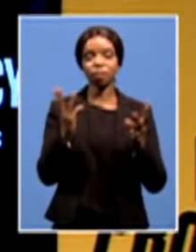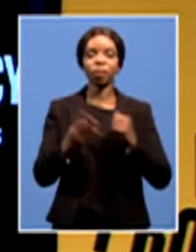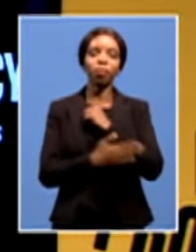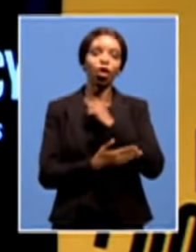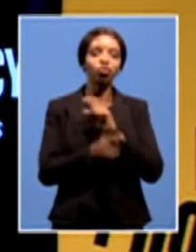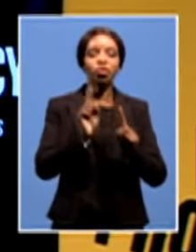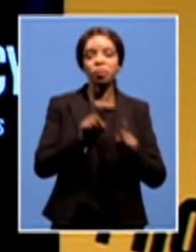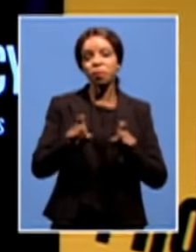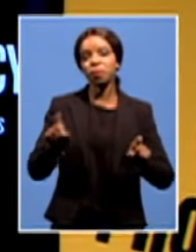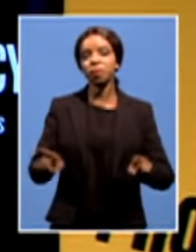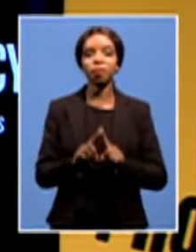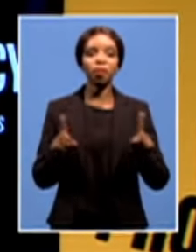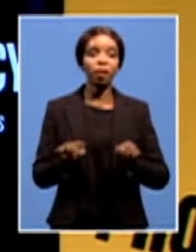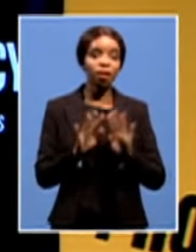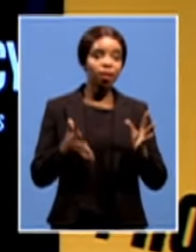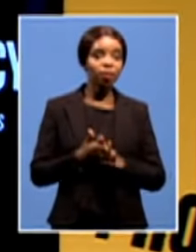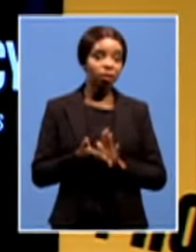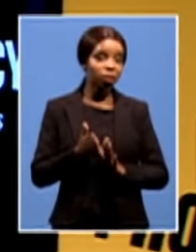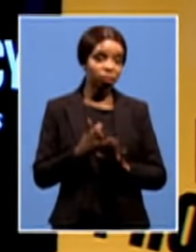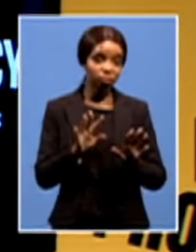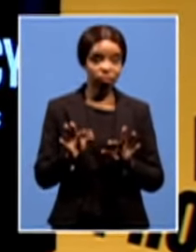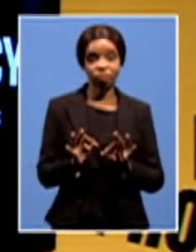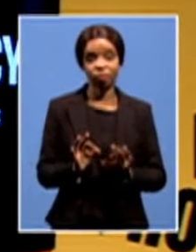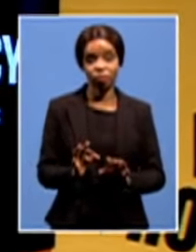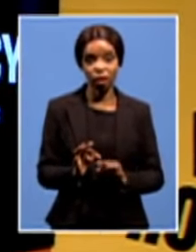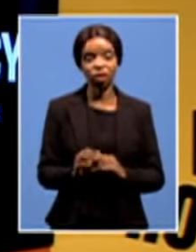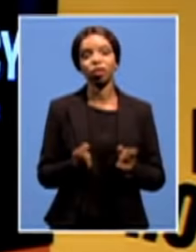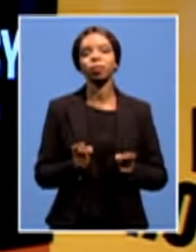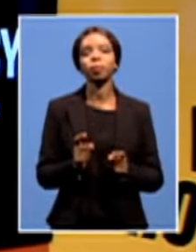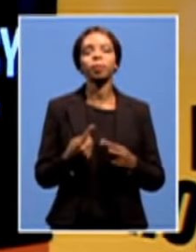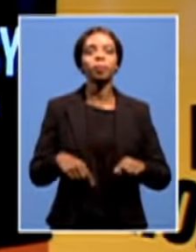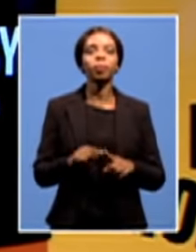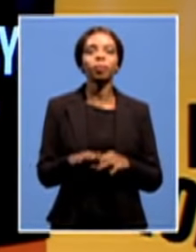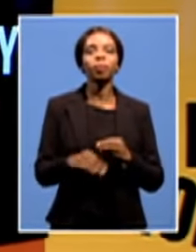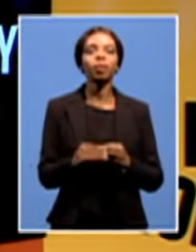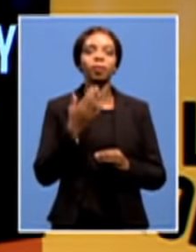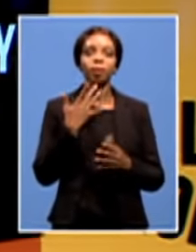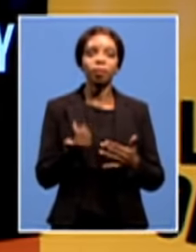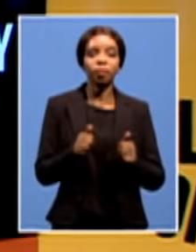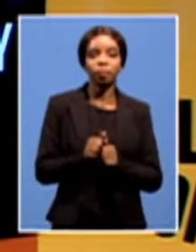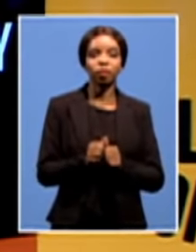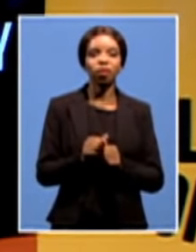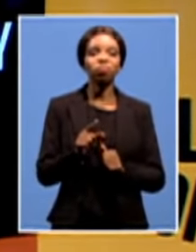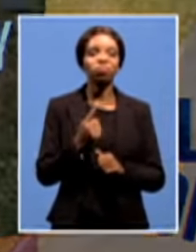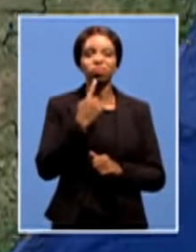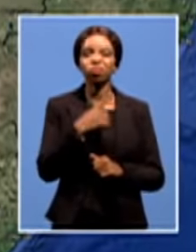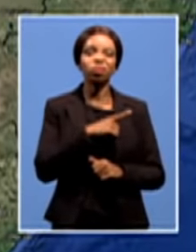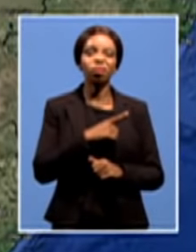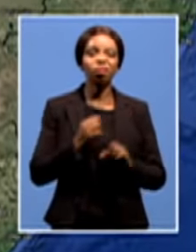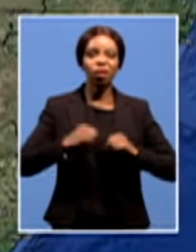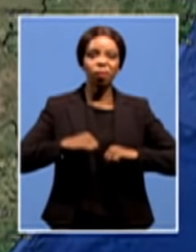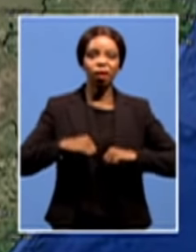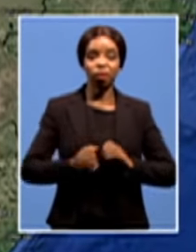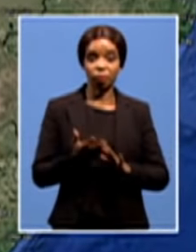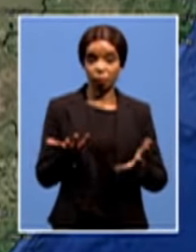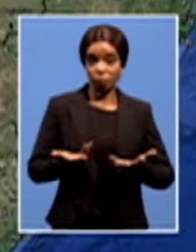is everything always roses? Well, today we're heading to the mother city. Why do I bring roses? Well, we're going to